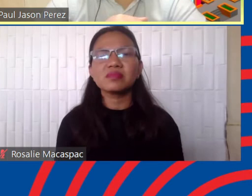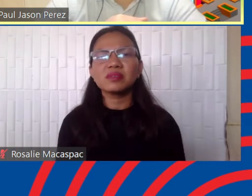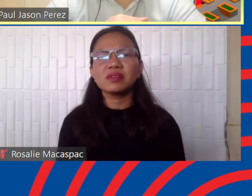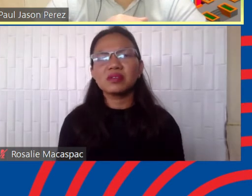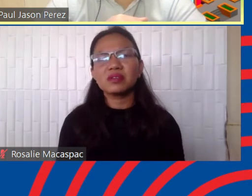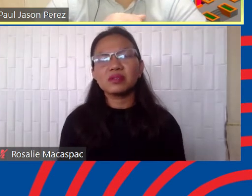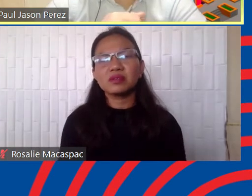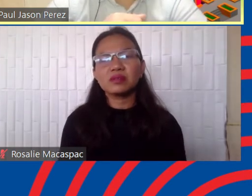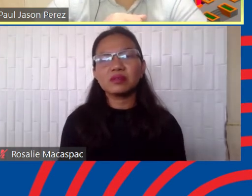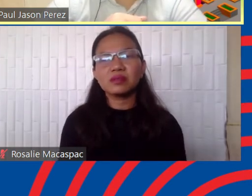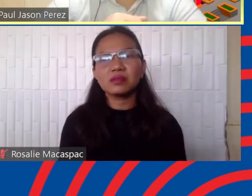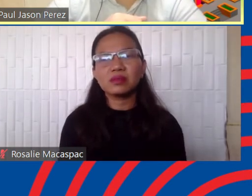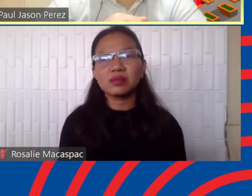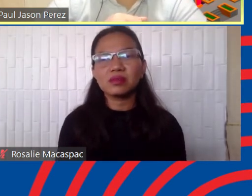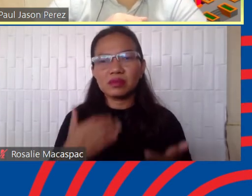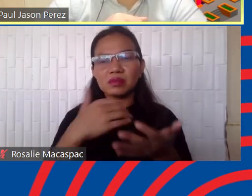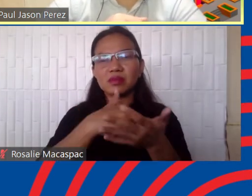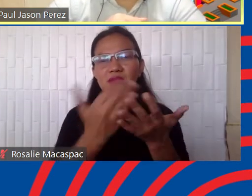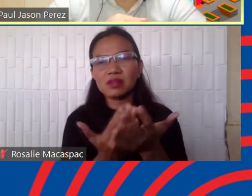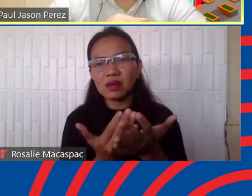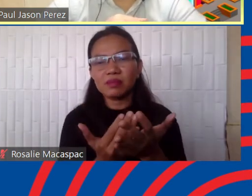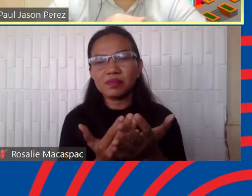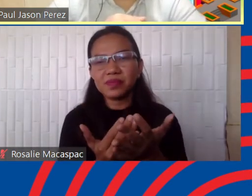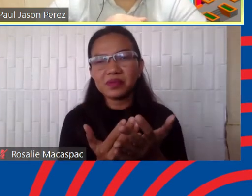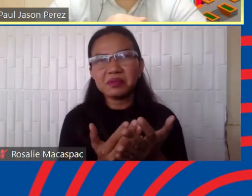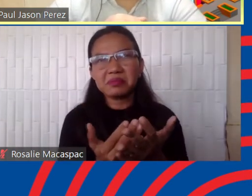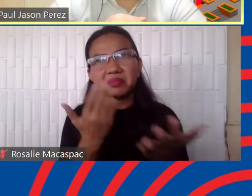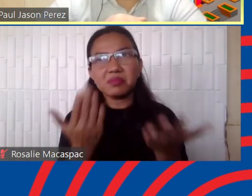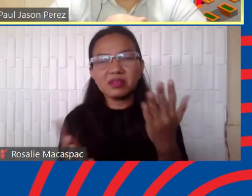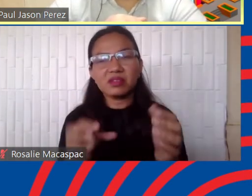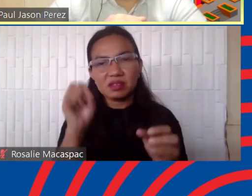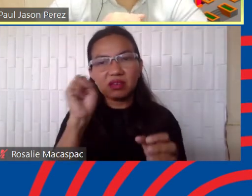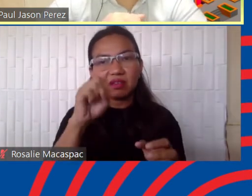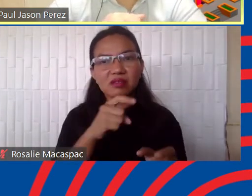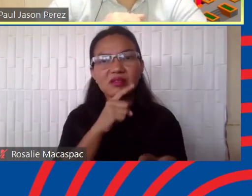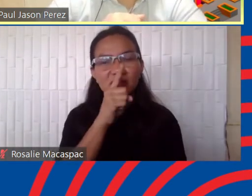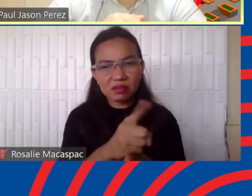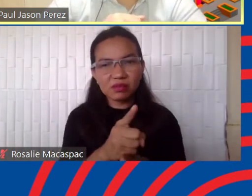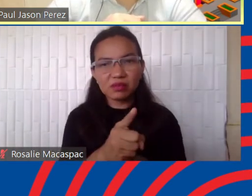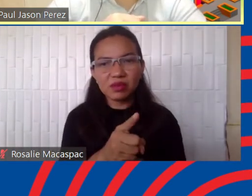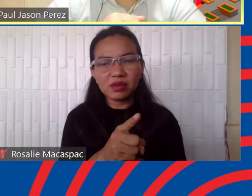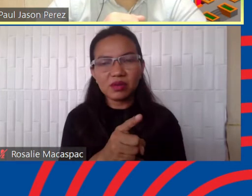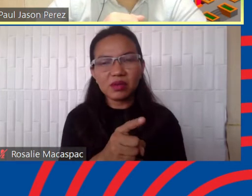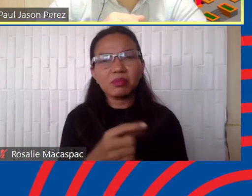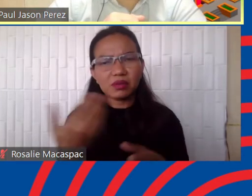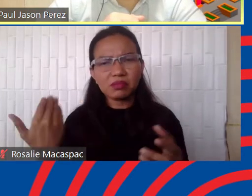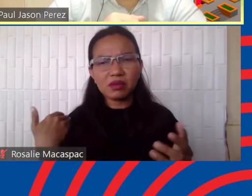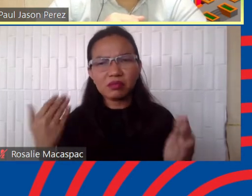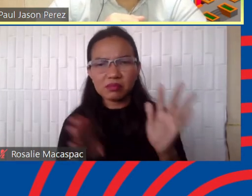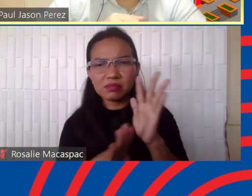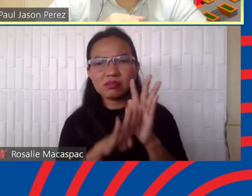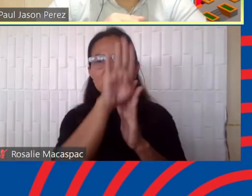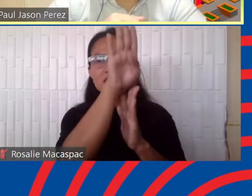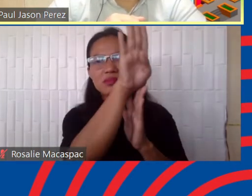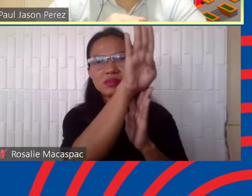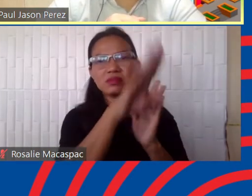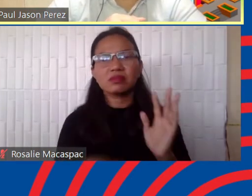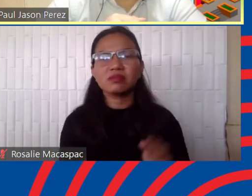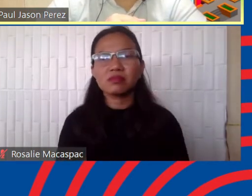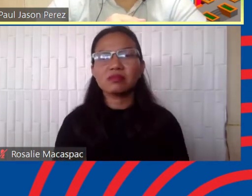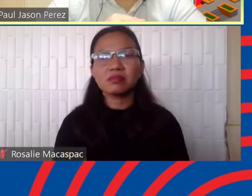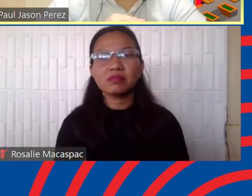unfortunately, to some extent, that is true. But currently, there are some positive developments. Like, for example,